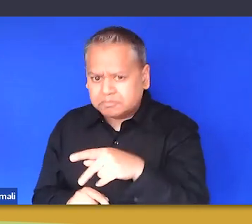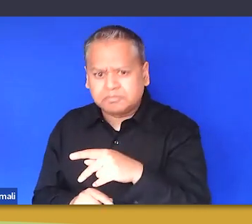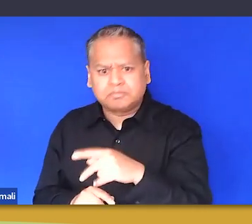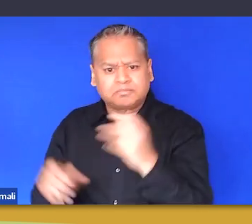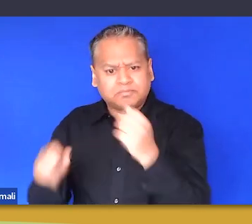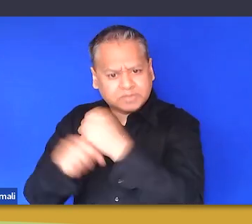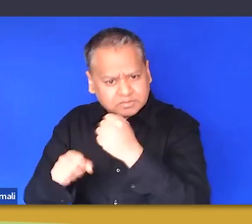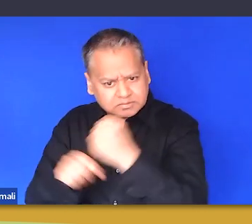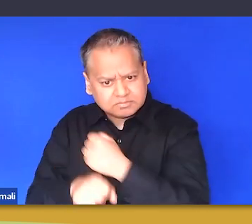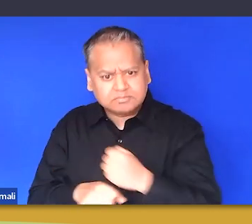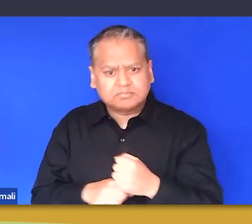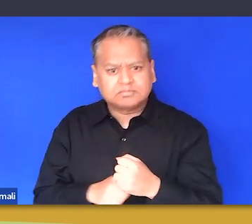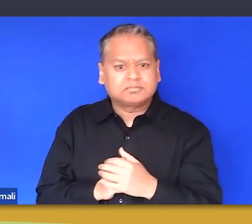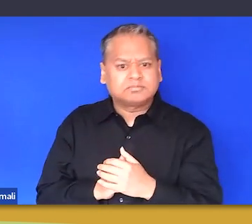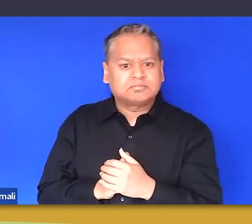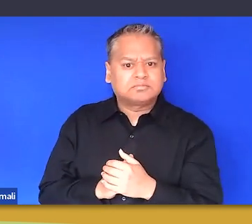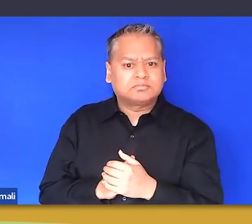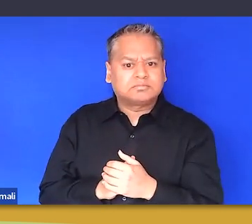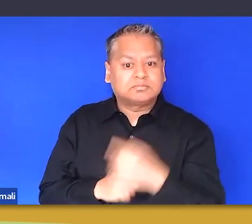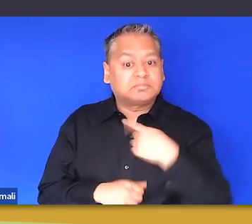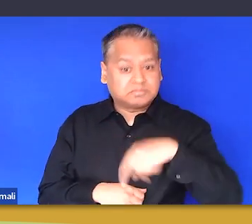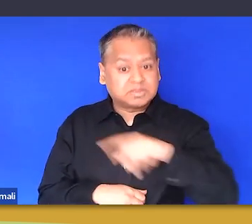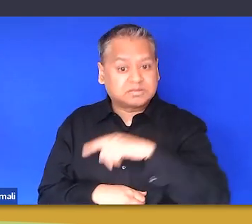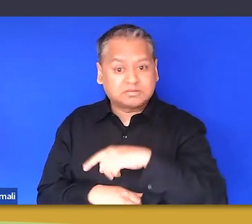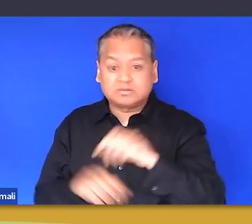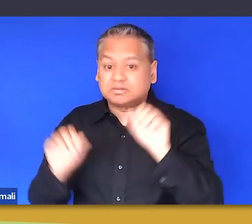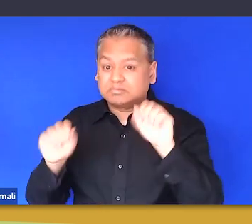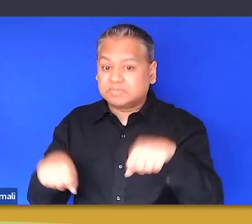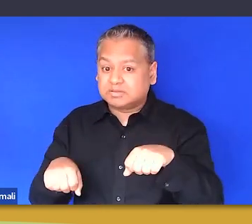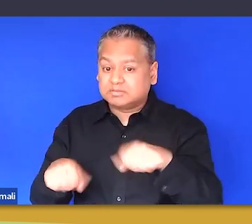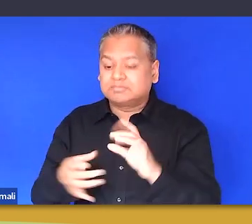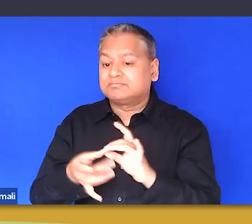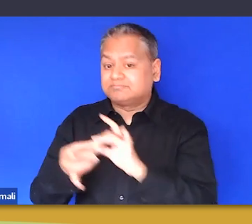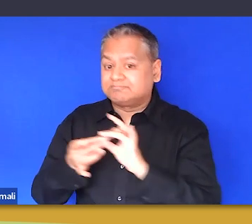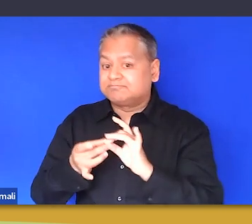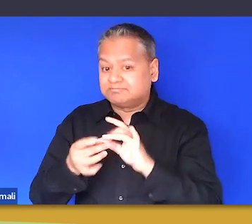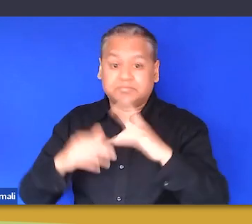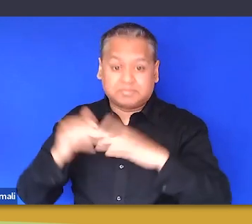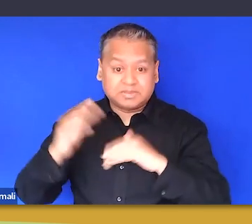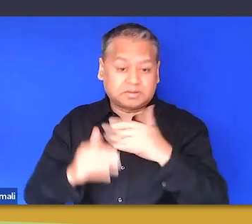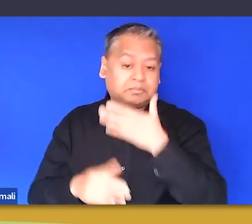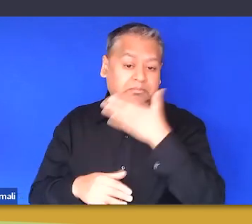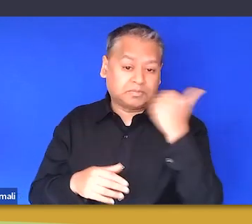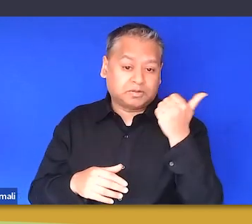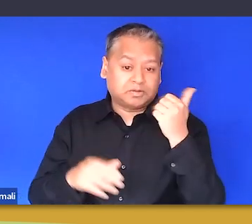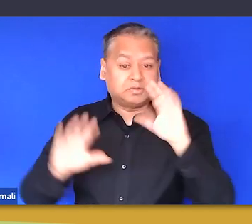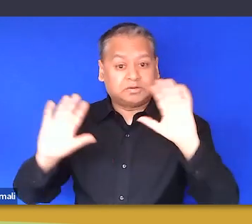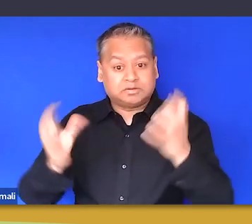build a more inclusive and welcoming province. Congratulations again to all